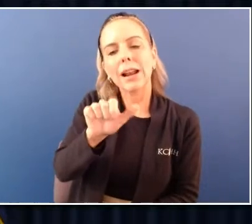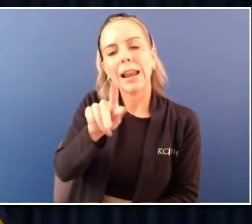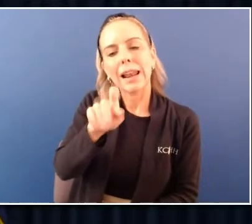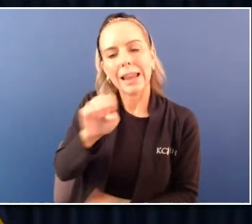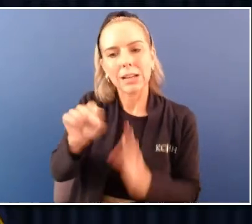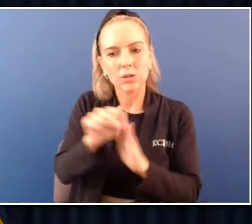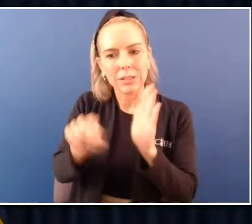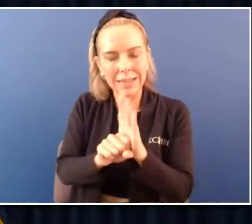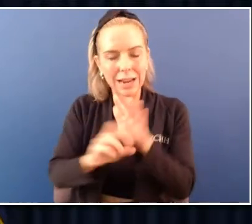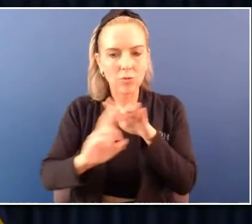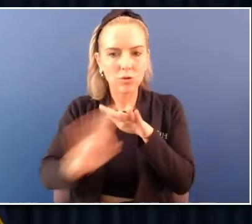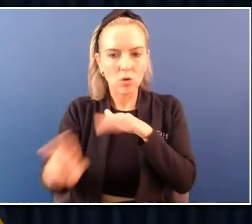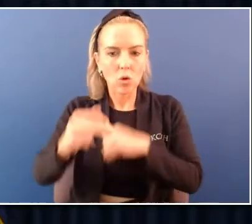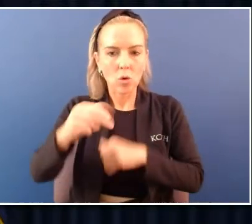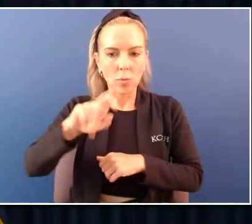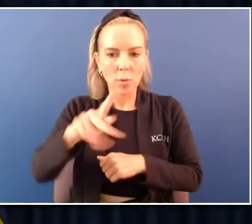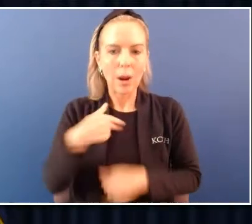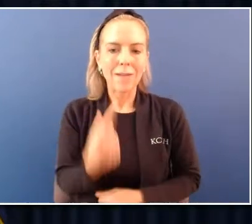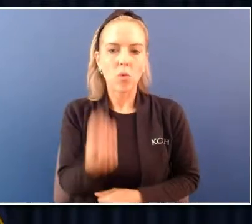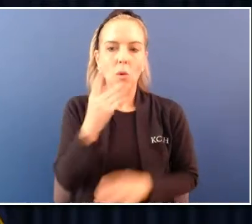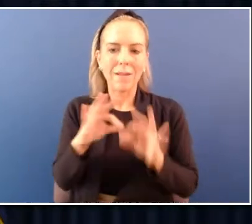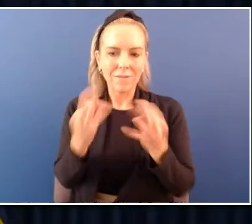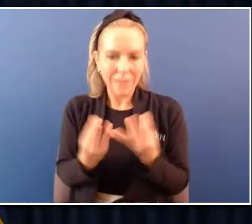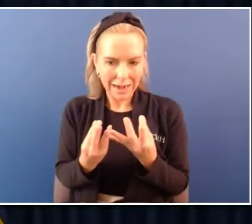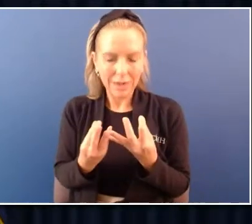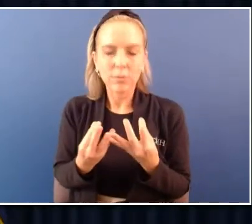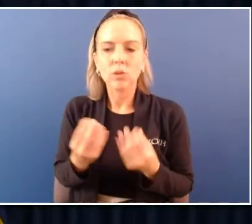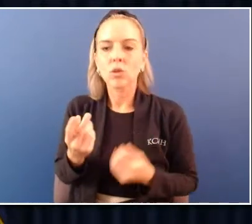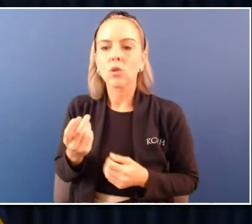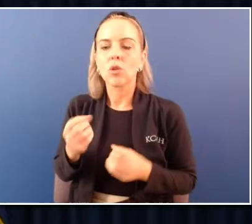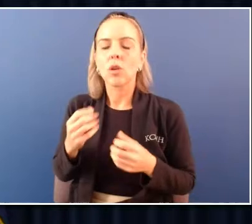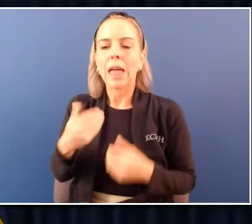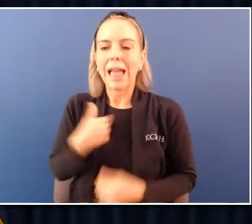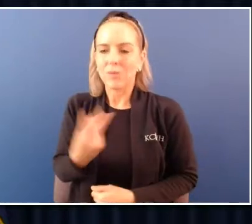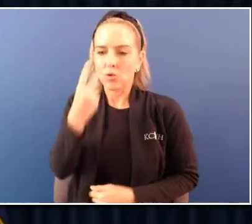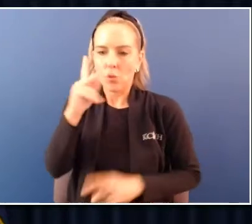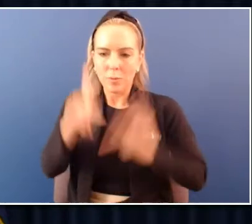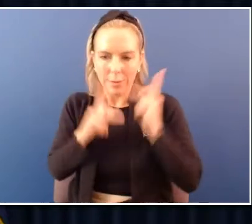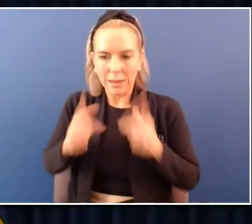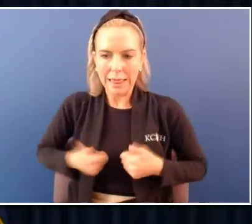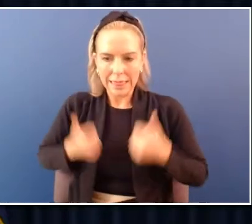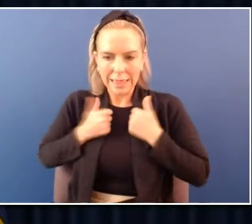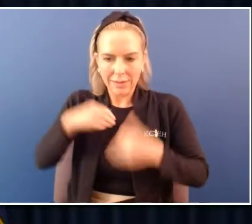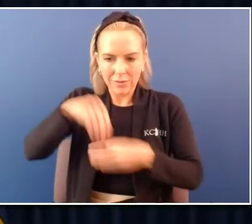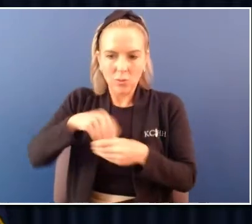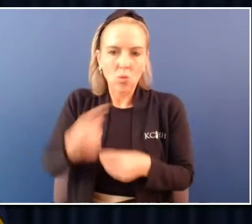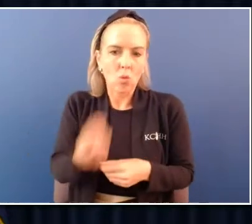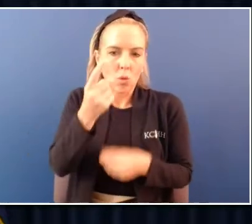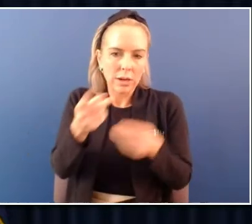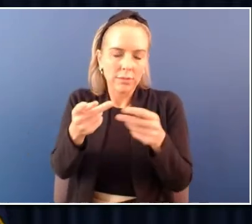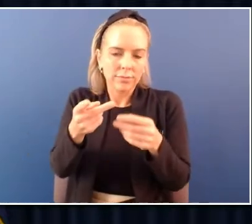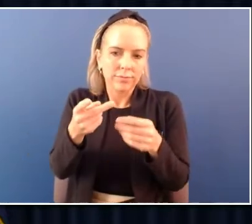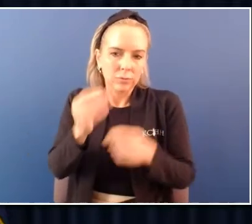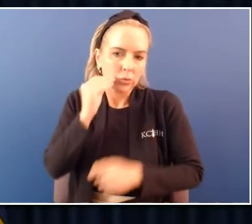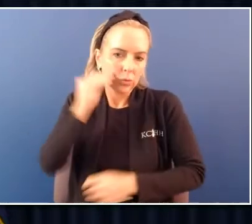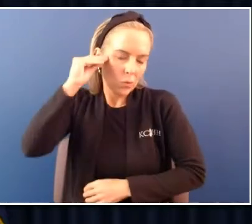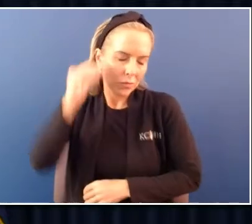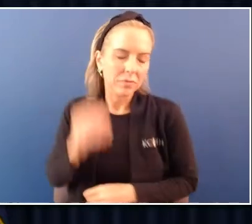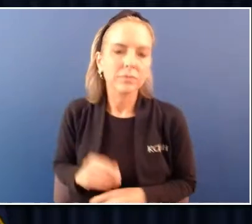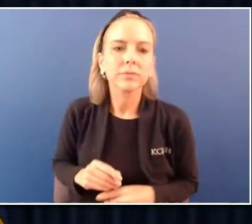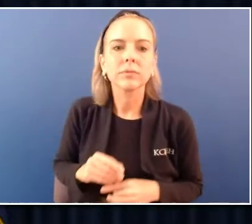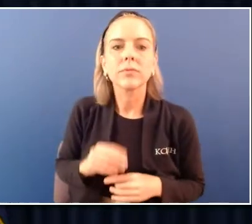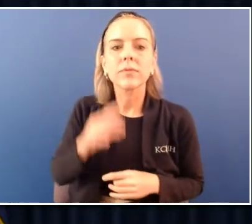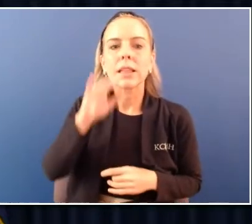Resort Park, we have 1 family consisting of 2 individuals housed in 1 unit. Okay, so that is the